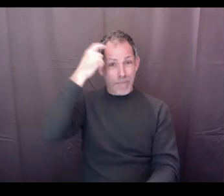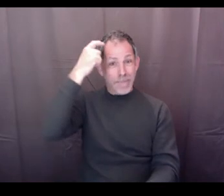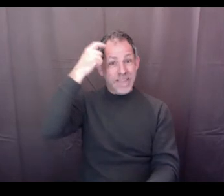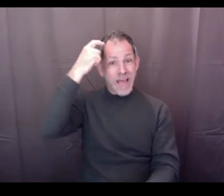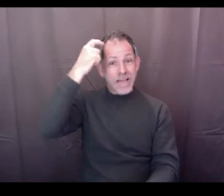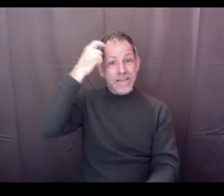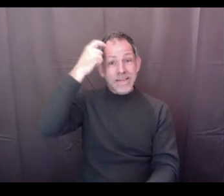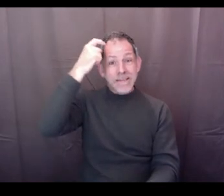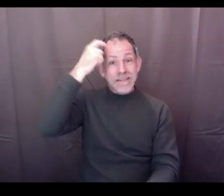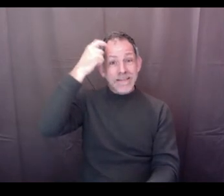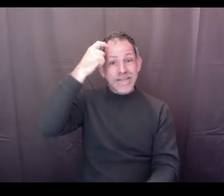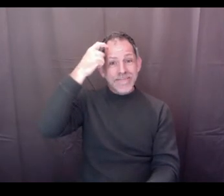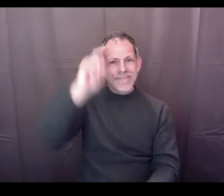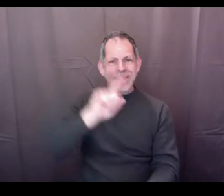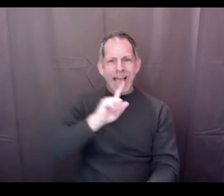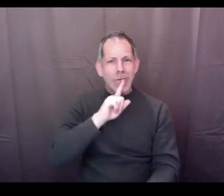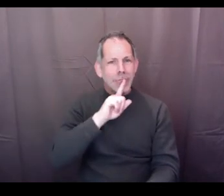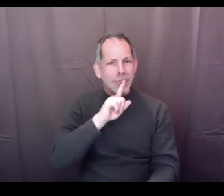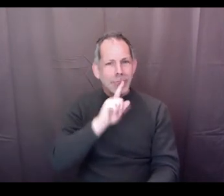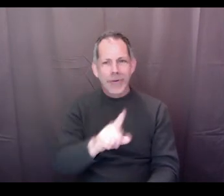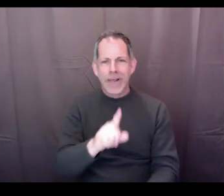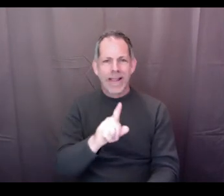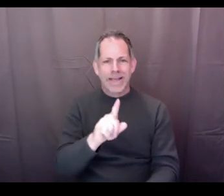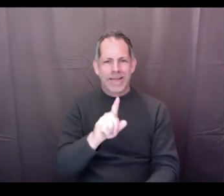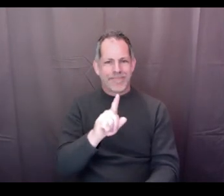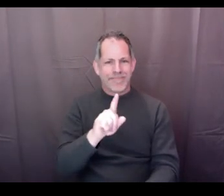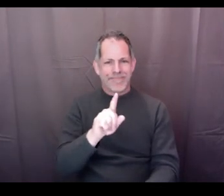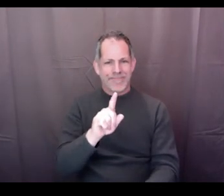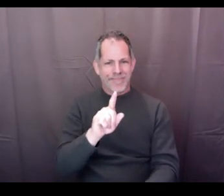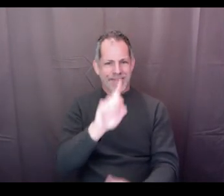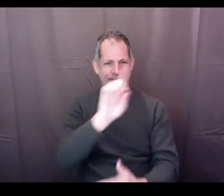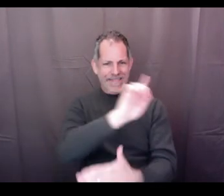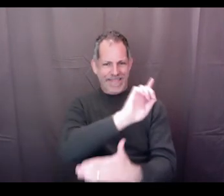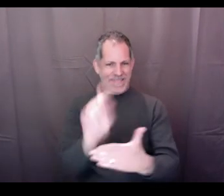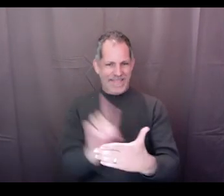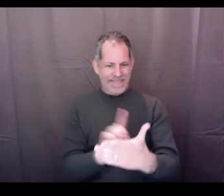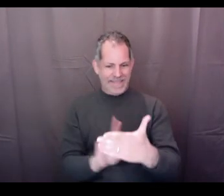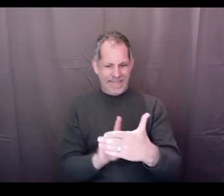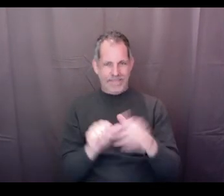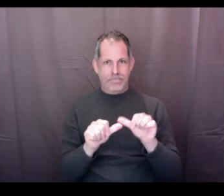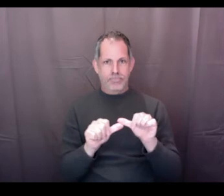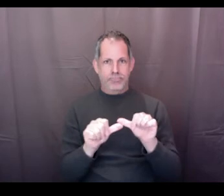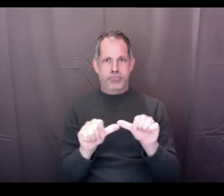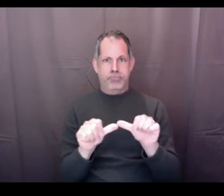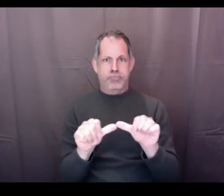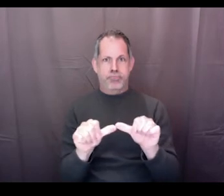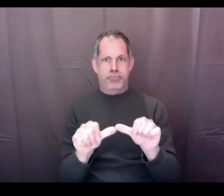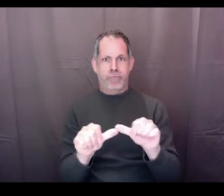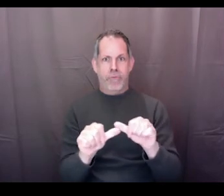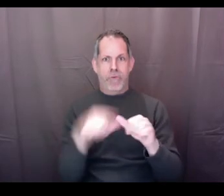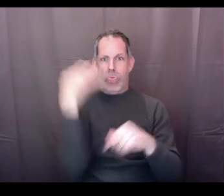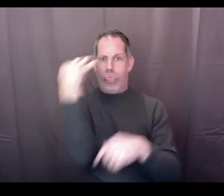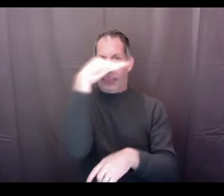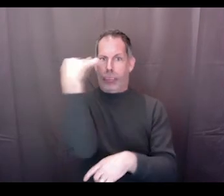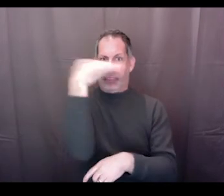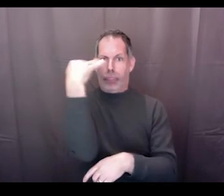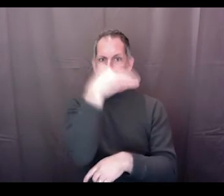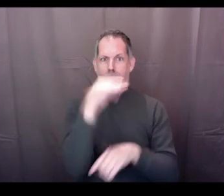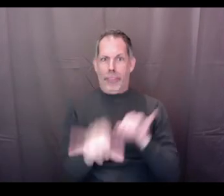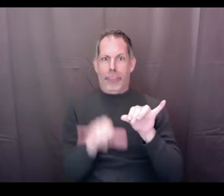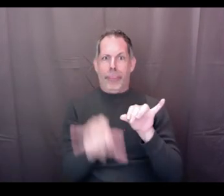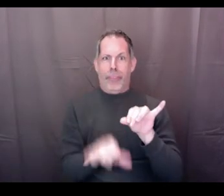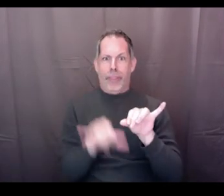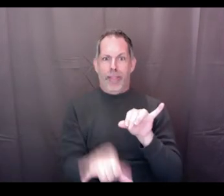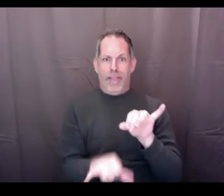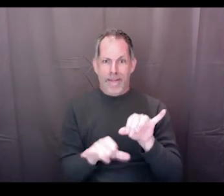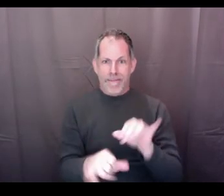designed well for sustained stress. And what happens is we end up having heightened levels of anxiety, heightened